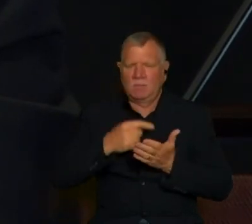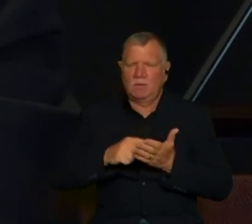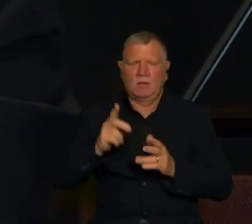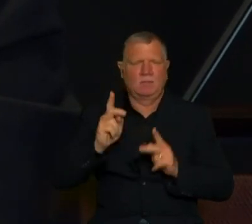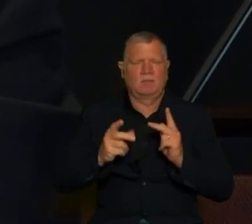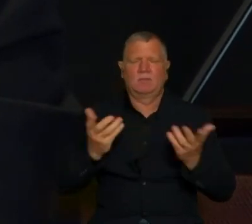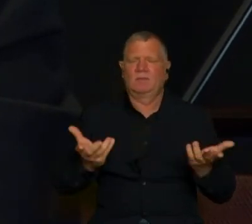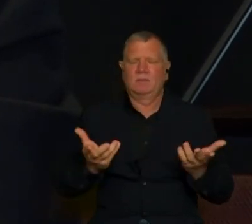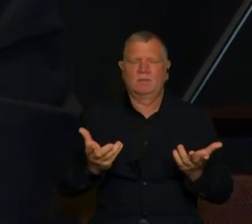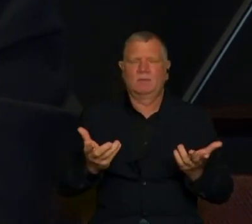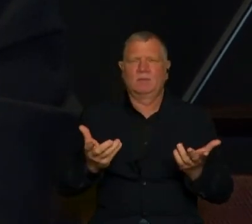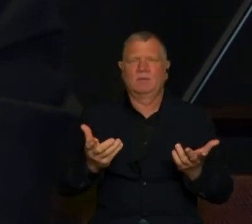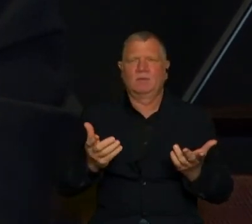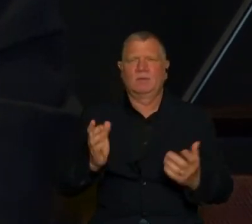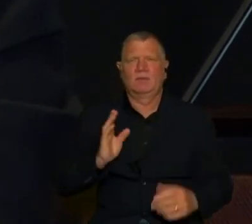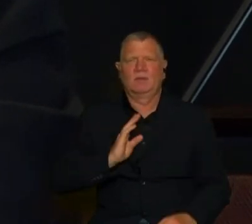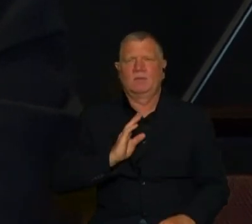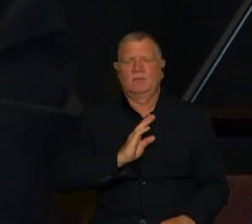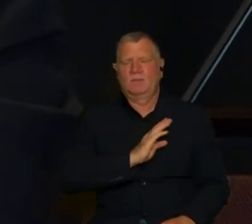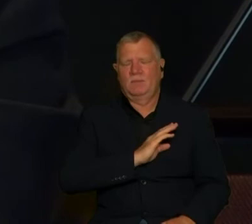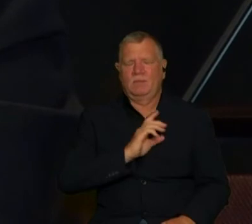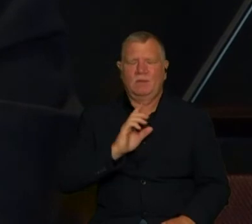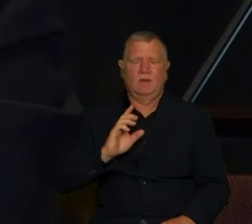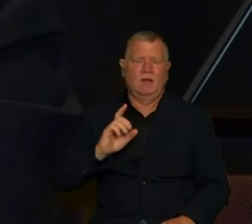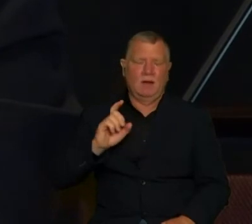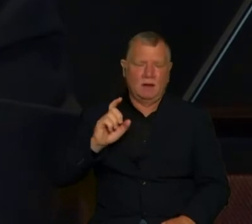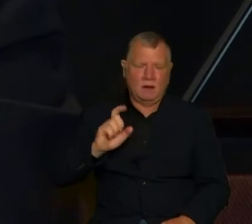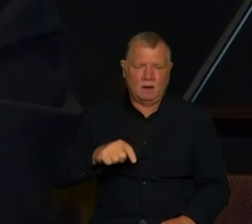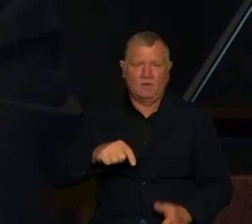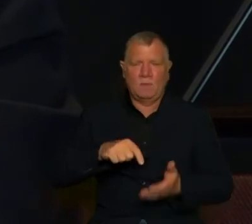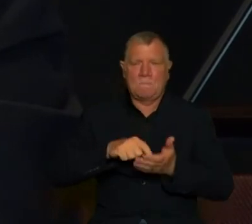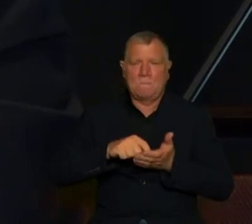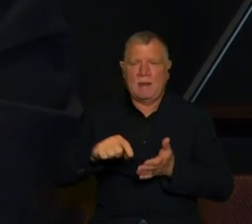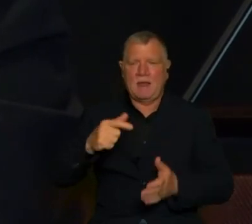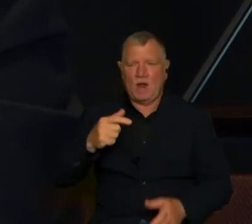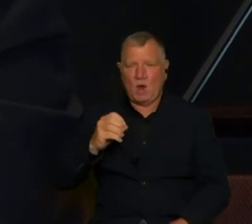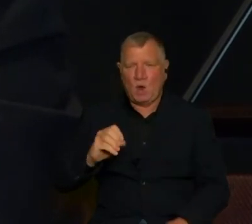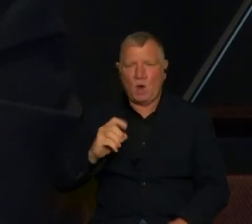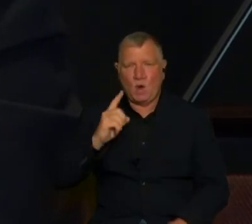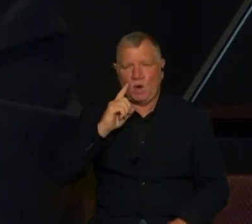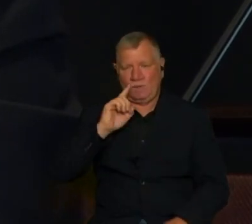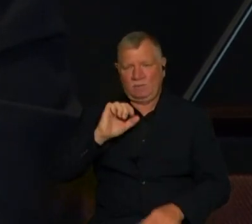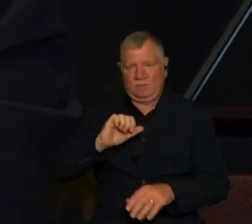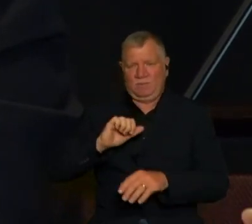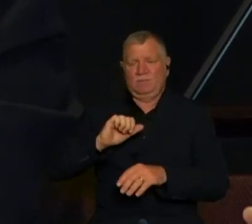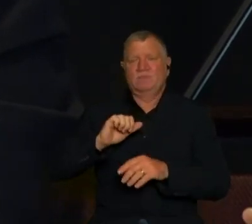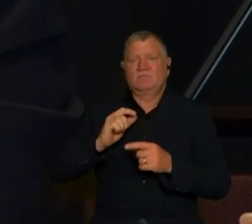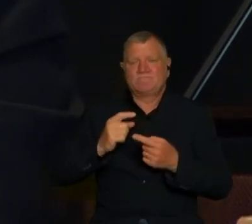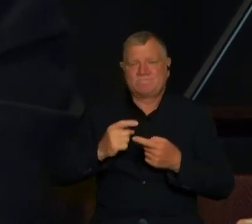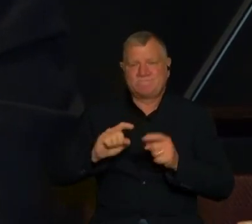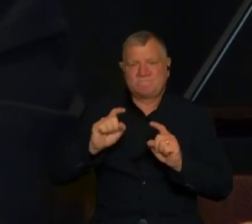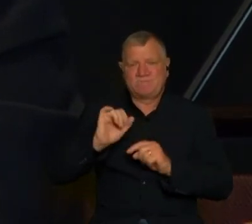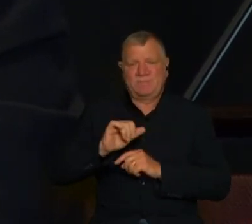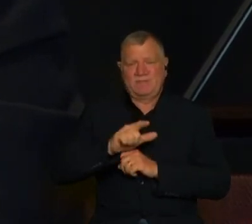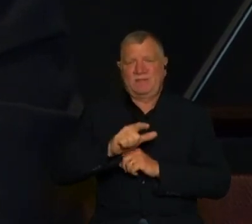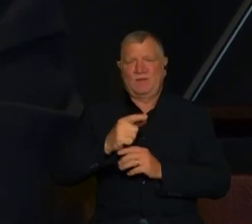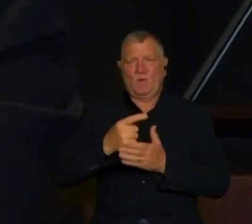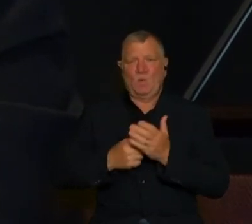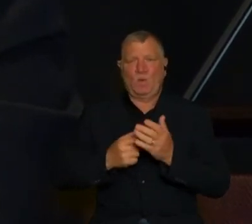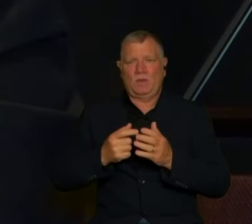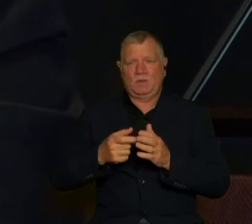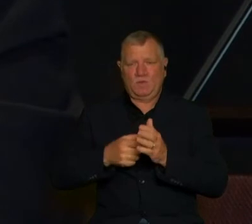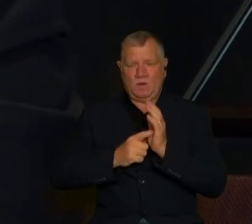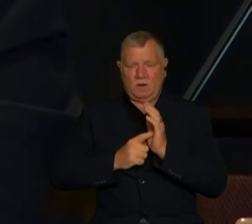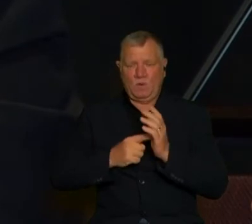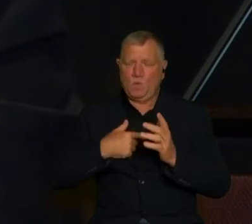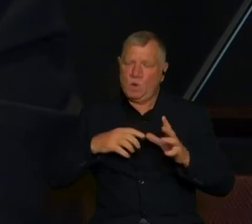gente. The board had to install PAYGO as a way to meet those requirements. We worked very,